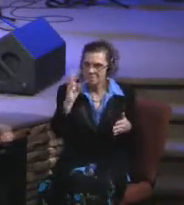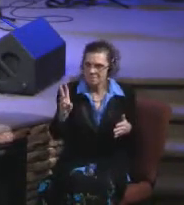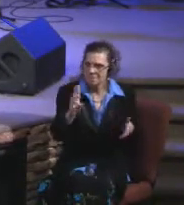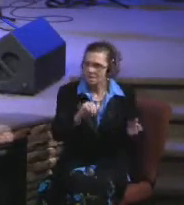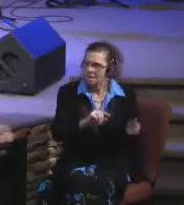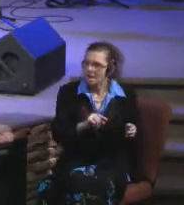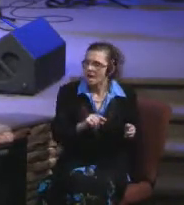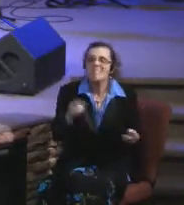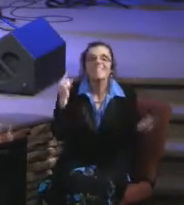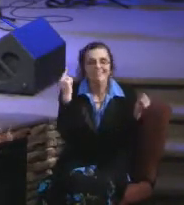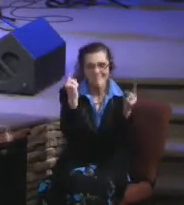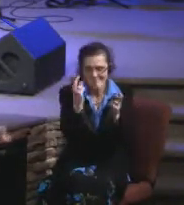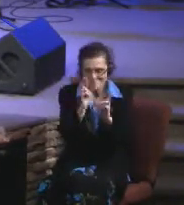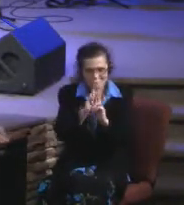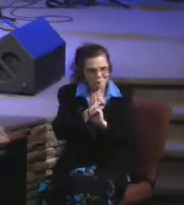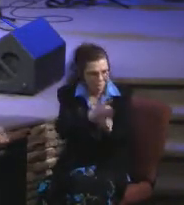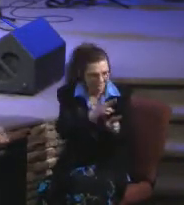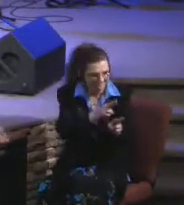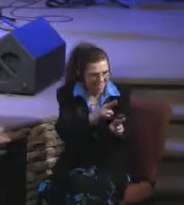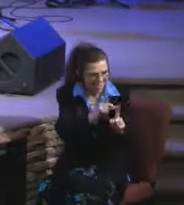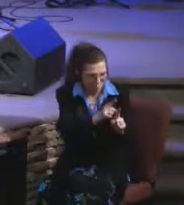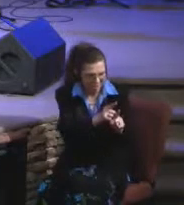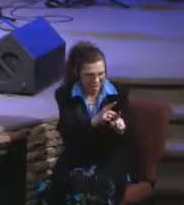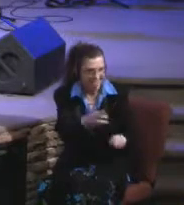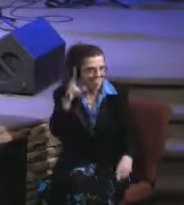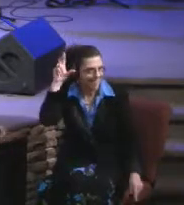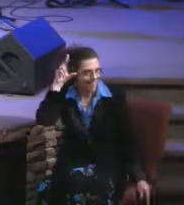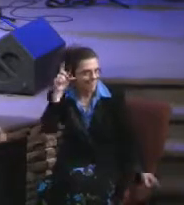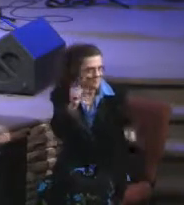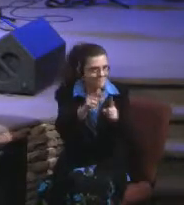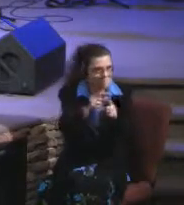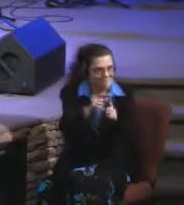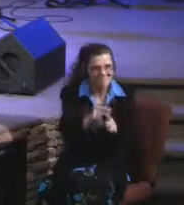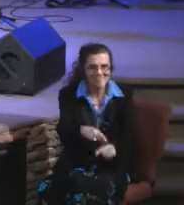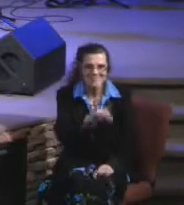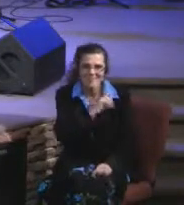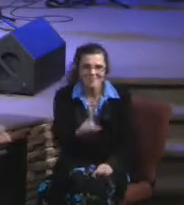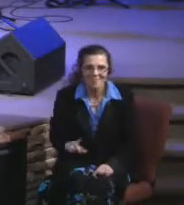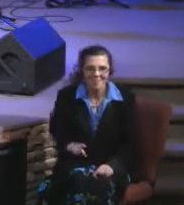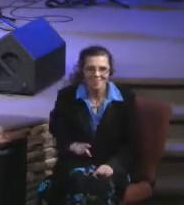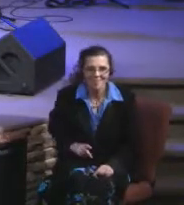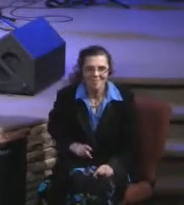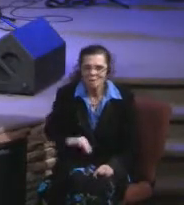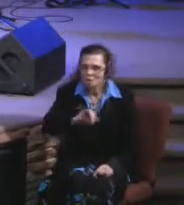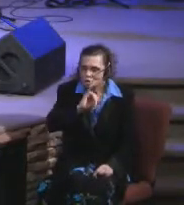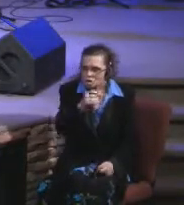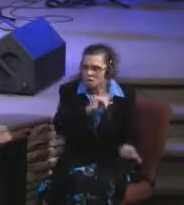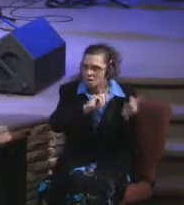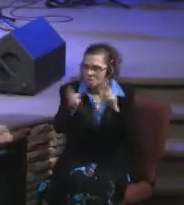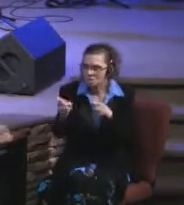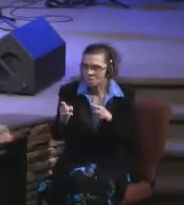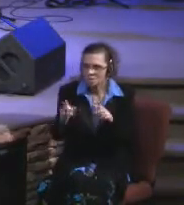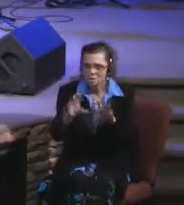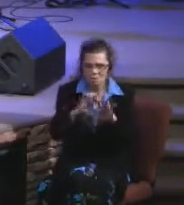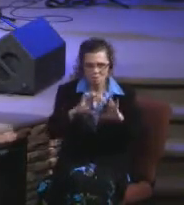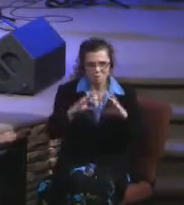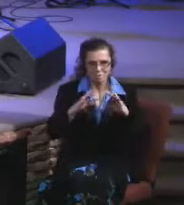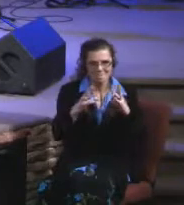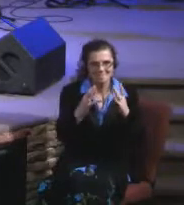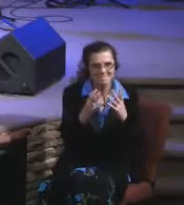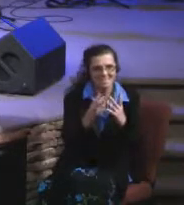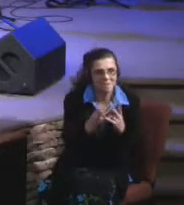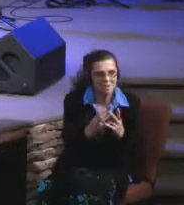Listen, they got it right. They heard the word of the Lord. And God told Joshua to assemble the Israelites